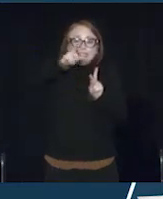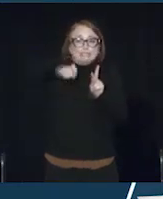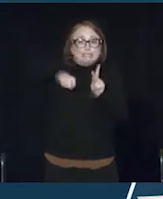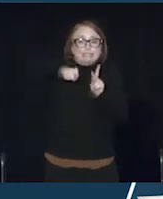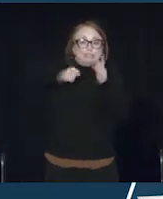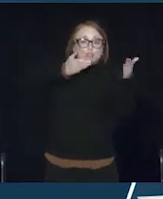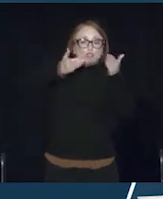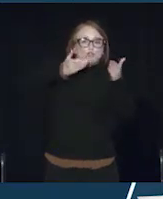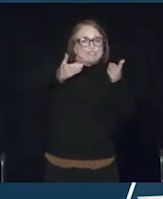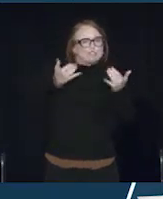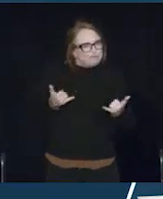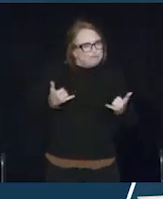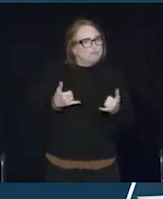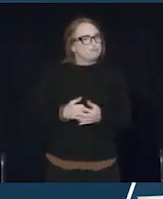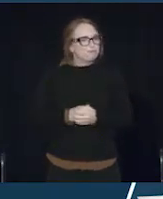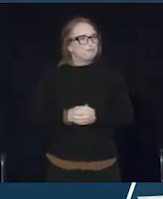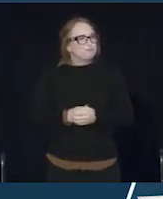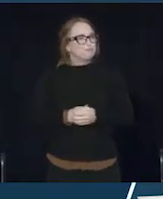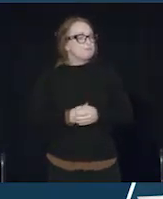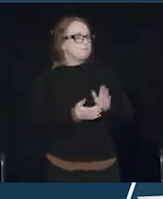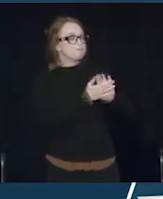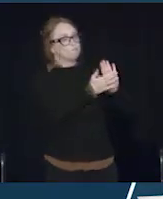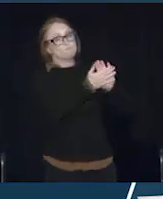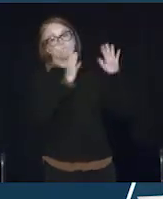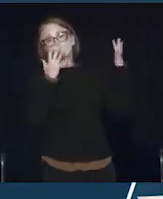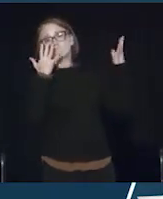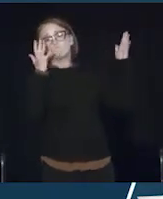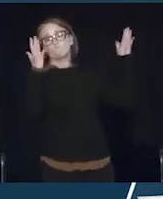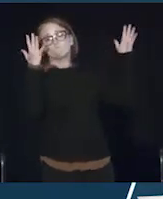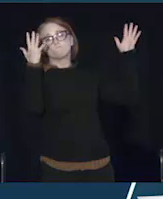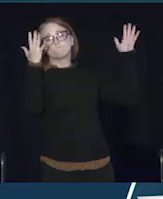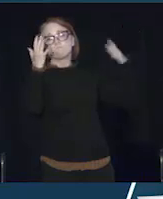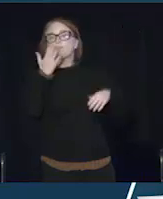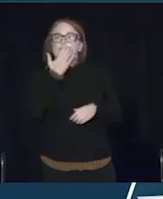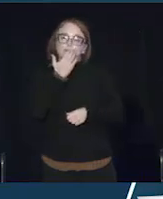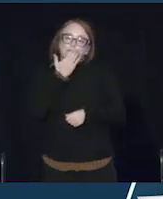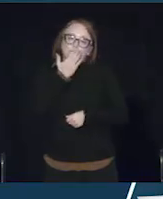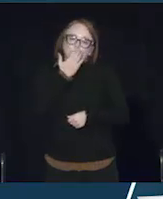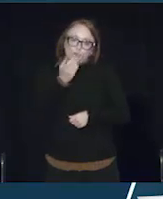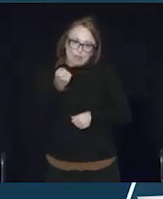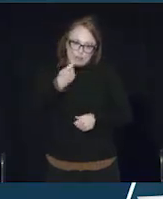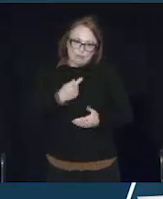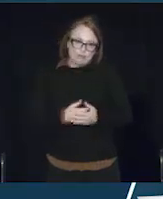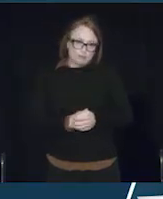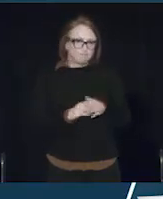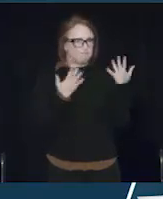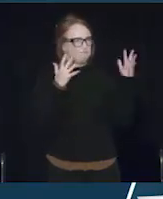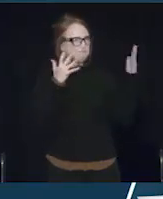these services? Thank you. Thank you for asking that question.